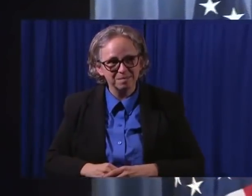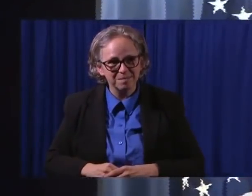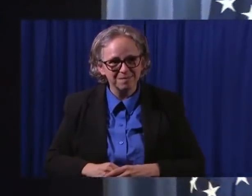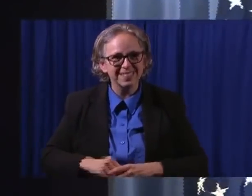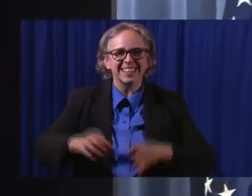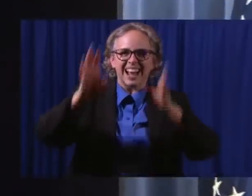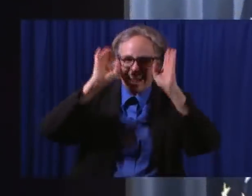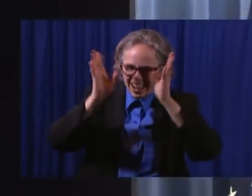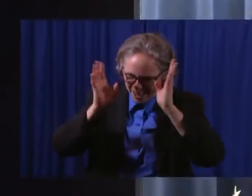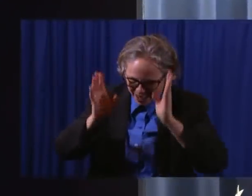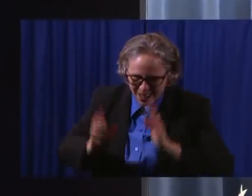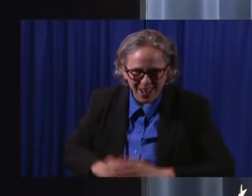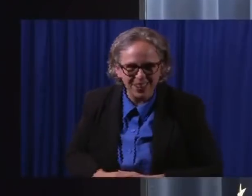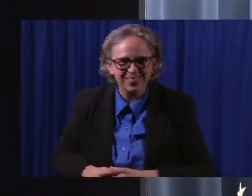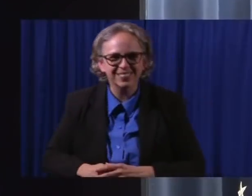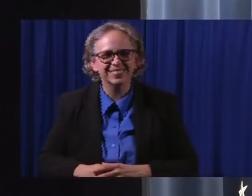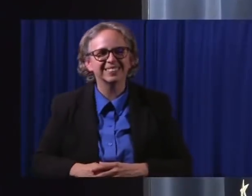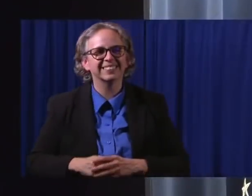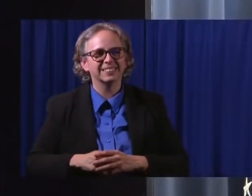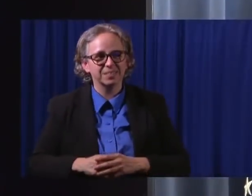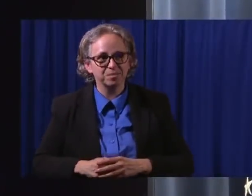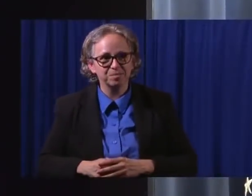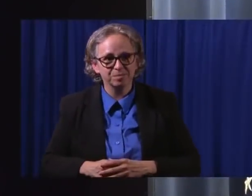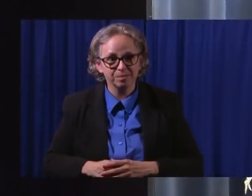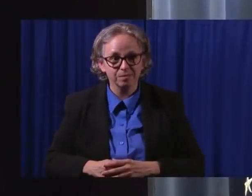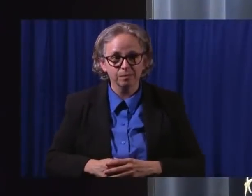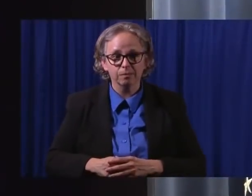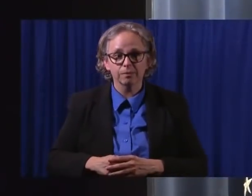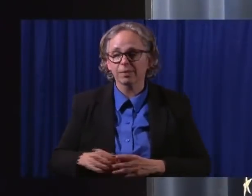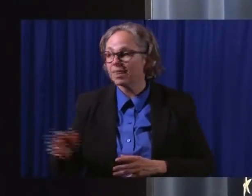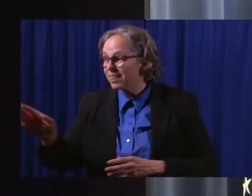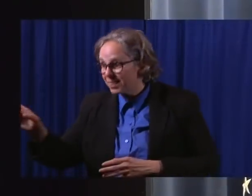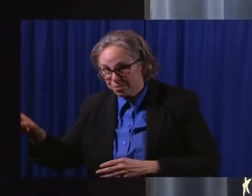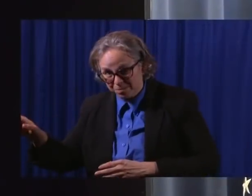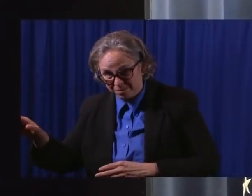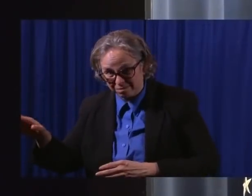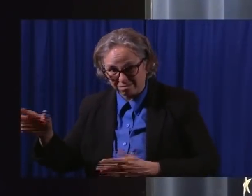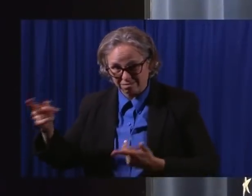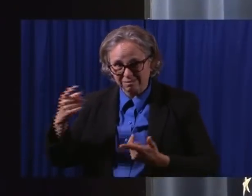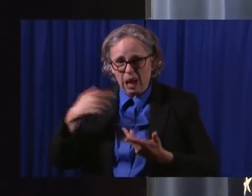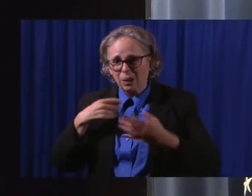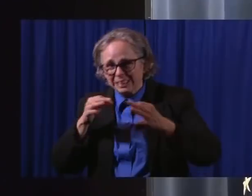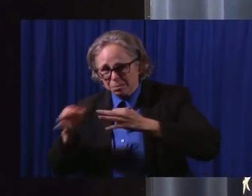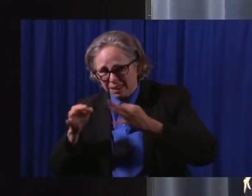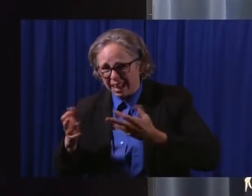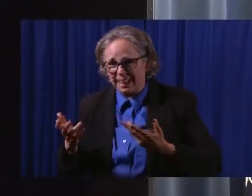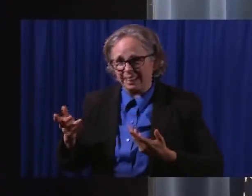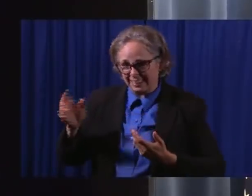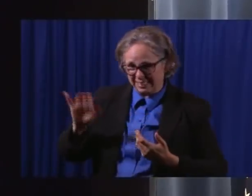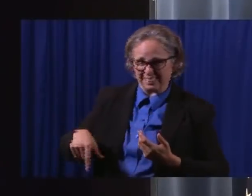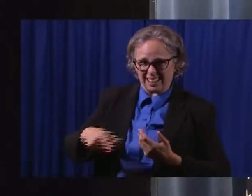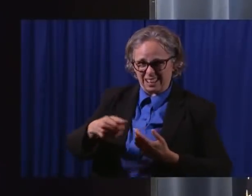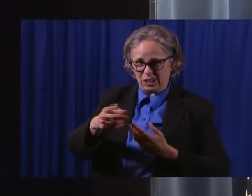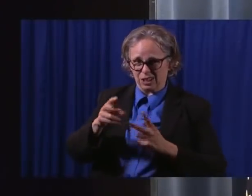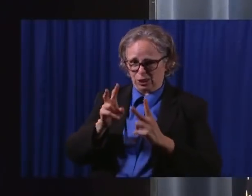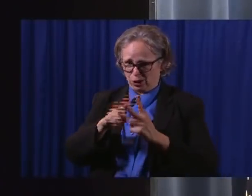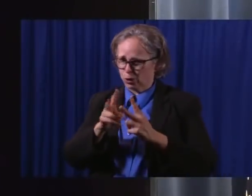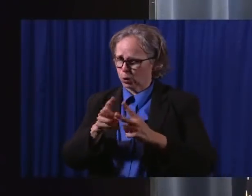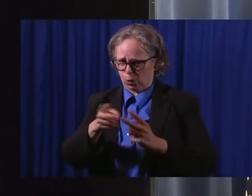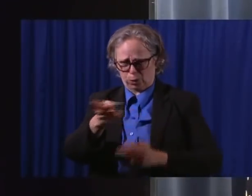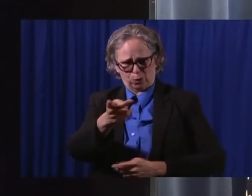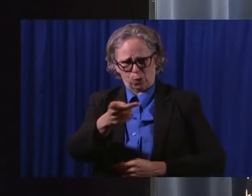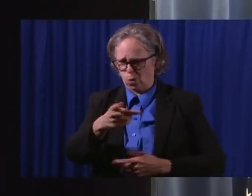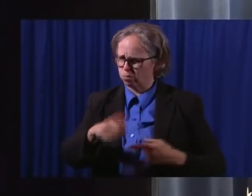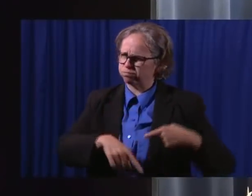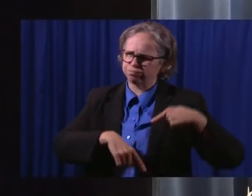Yes. Great. Well, I was saying that you have taken a great deal of